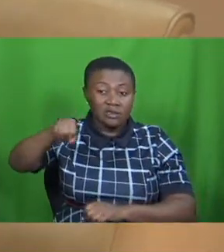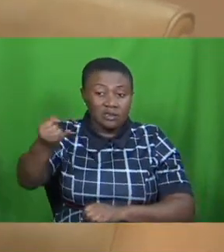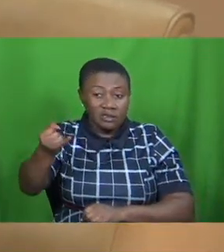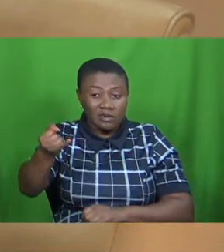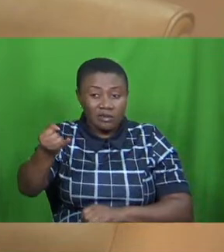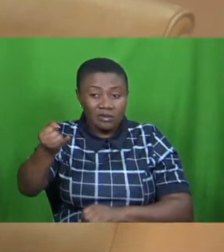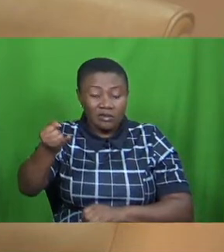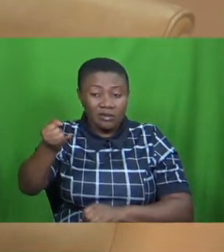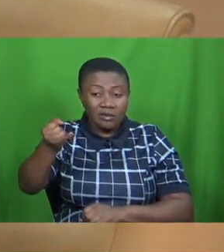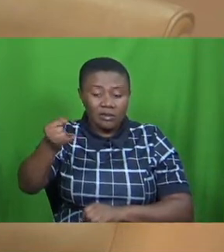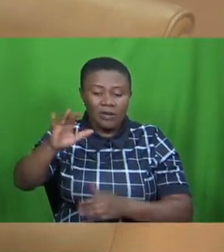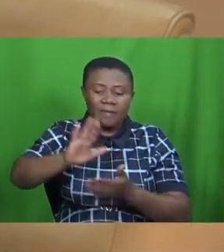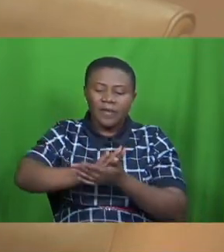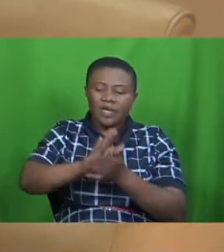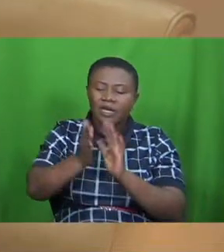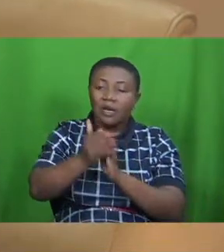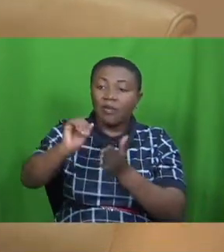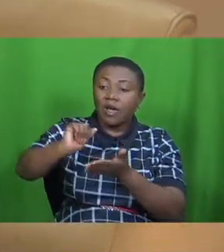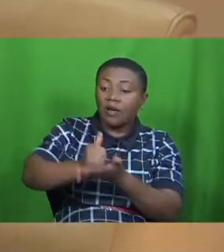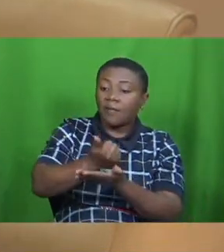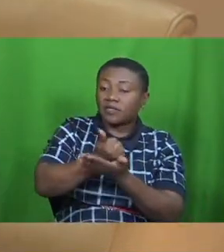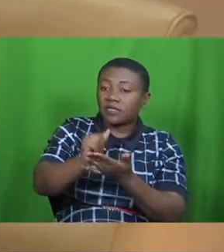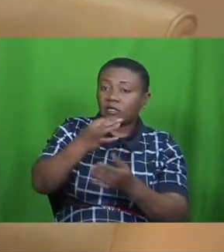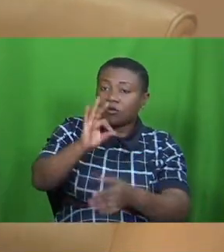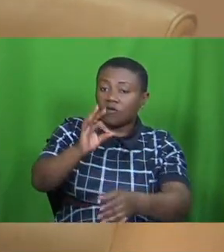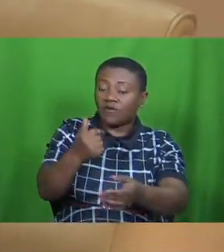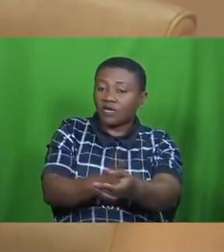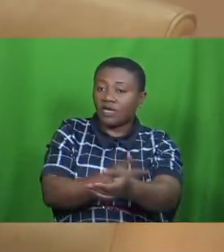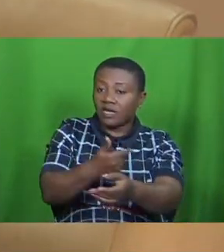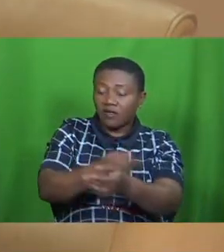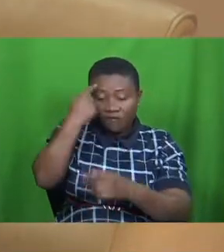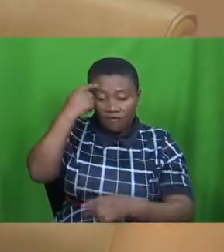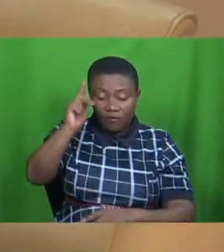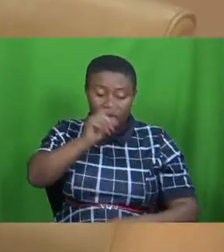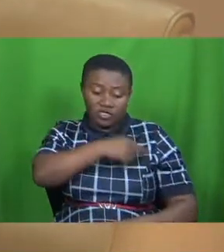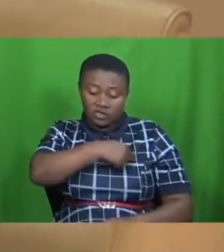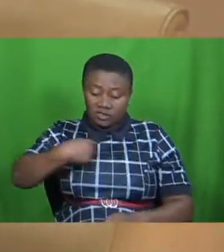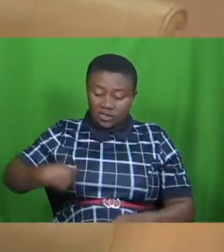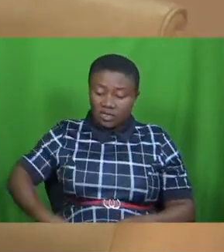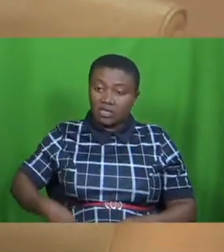an ambassador of Ghana to the People's Republic of China,